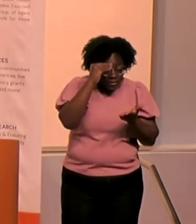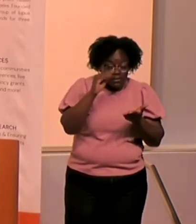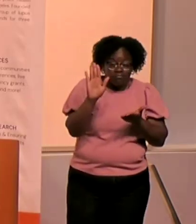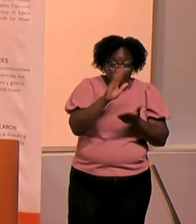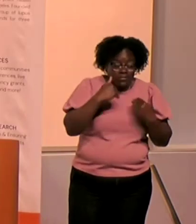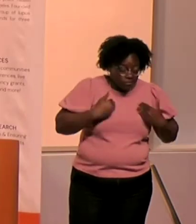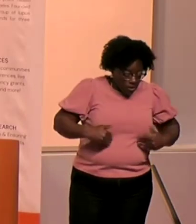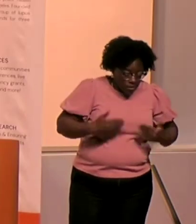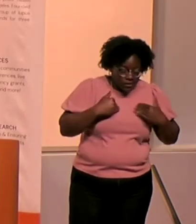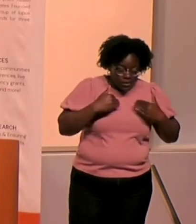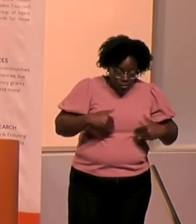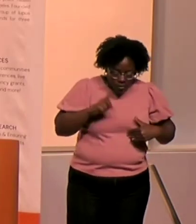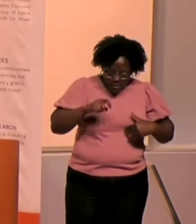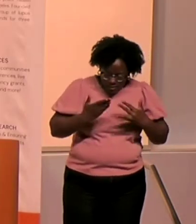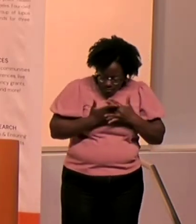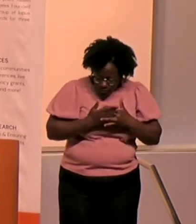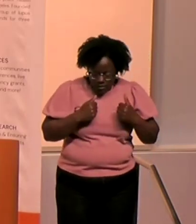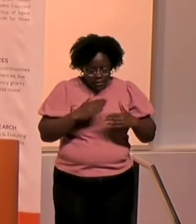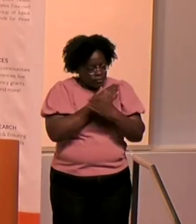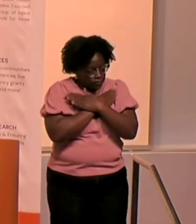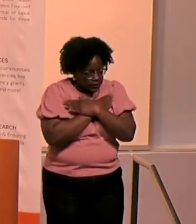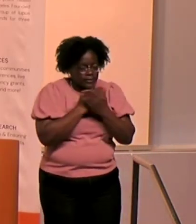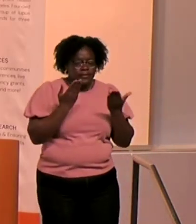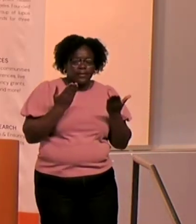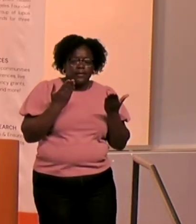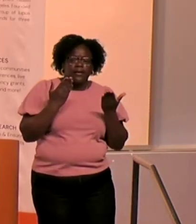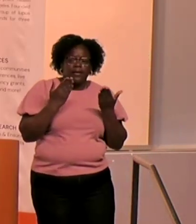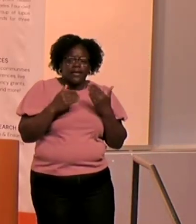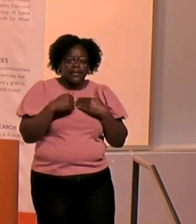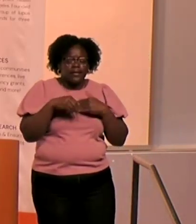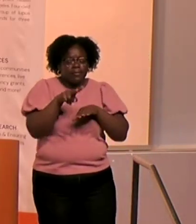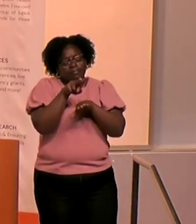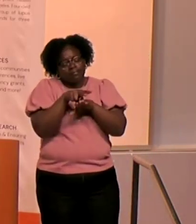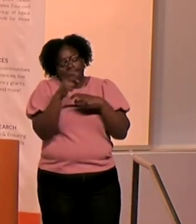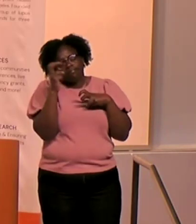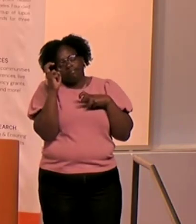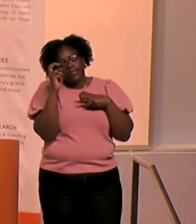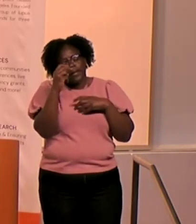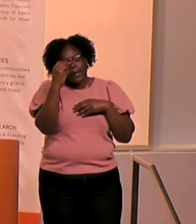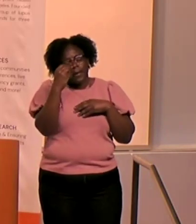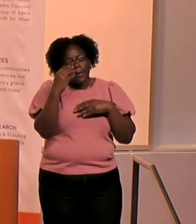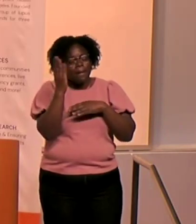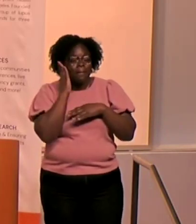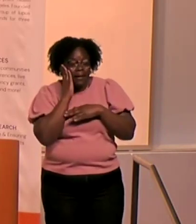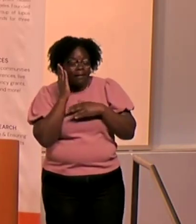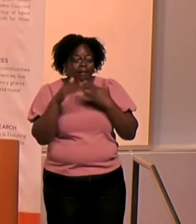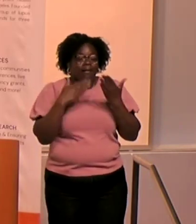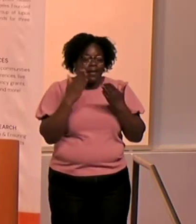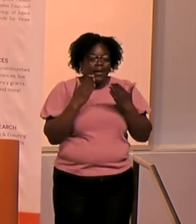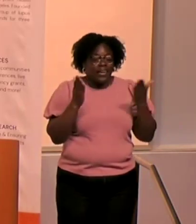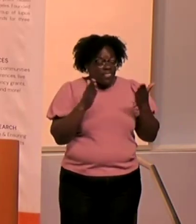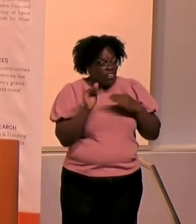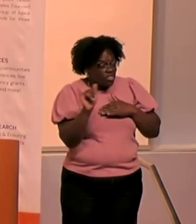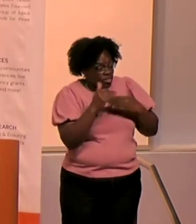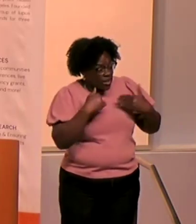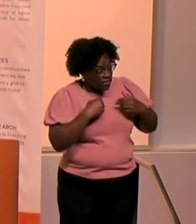need to take my rest, or I need to just be in bed all day, right? And having a support system that